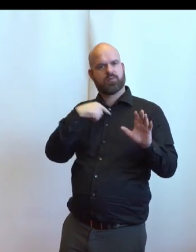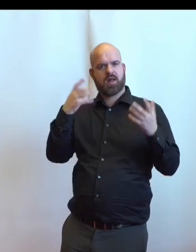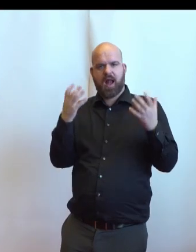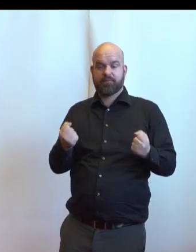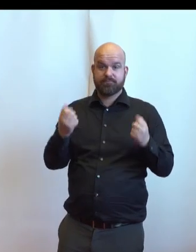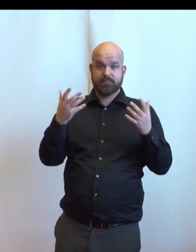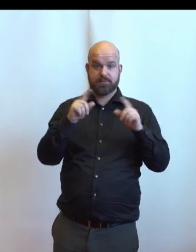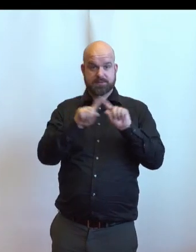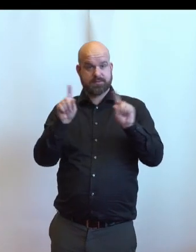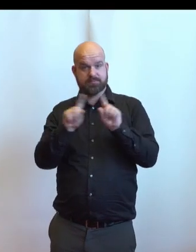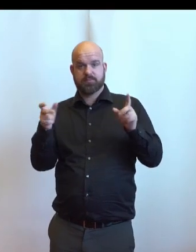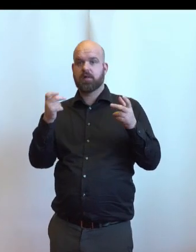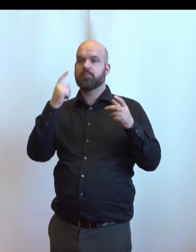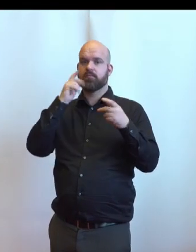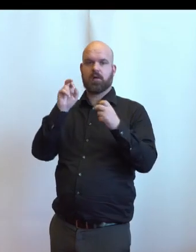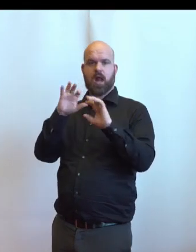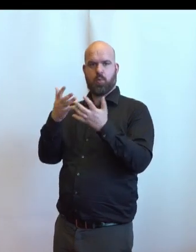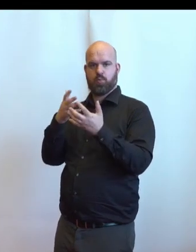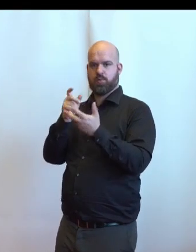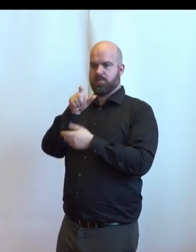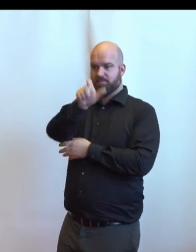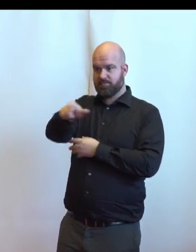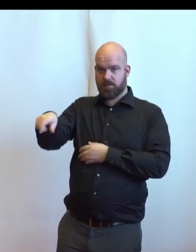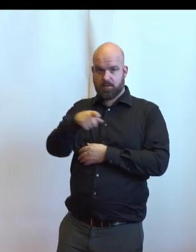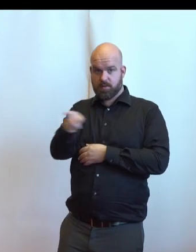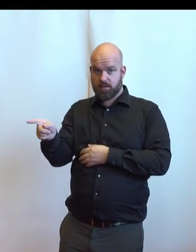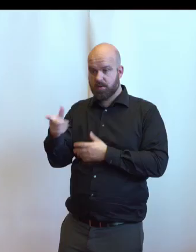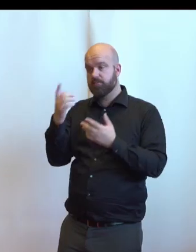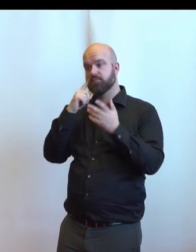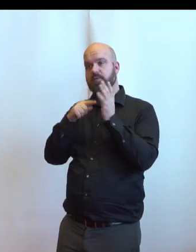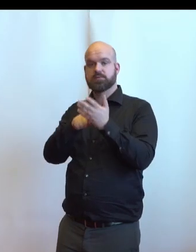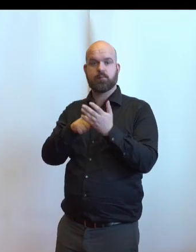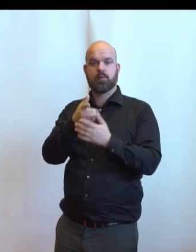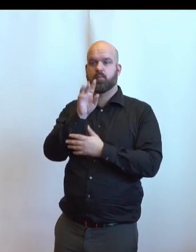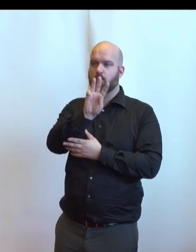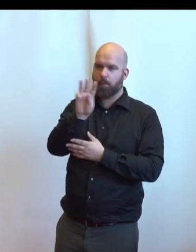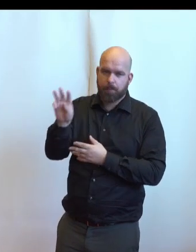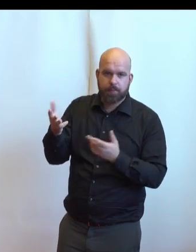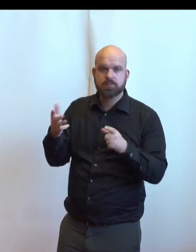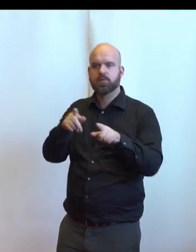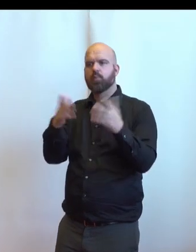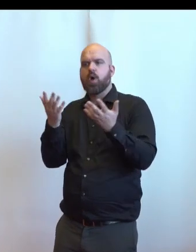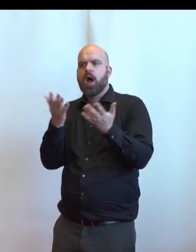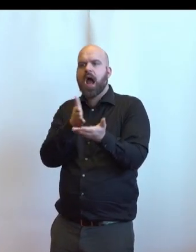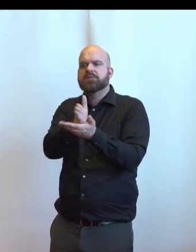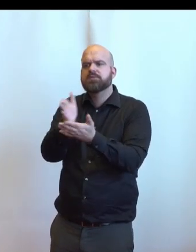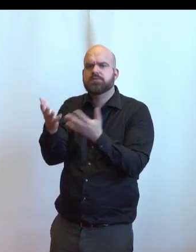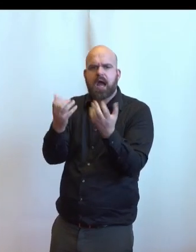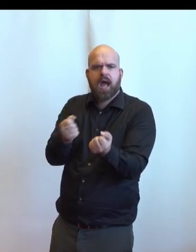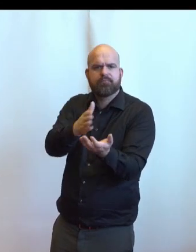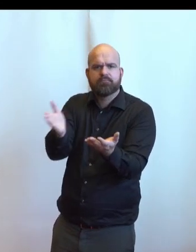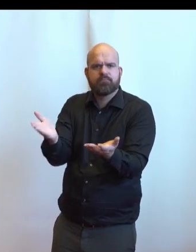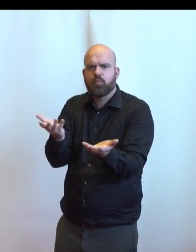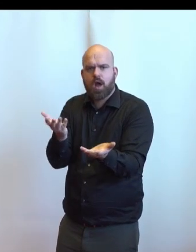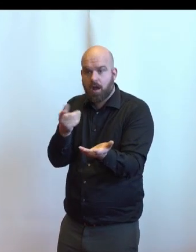versus what is your disability, and all of us can find something working for us. So I prefer to talk, I prefer to